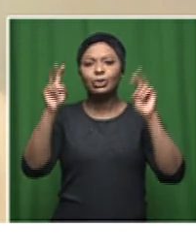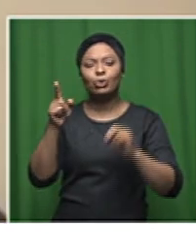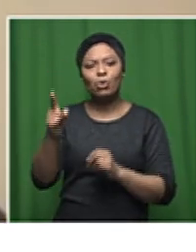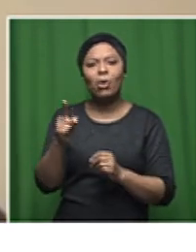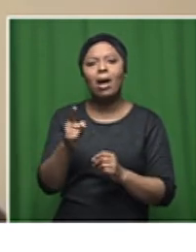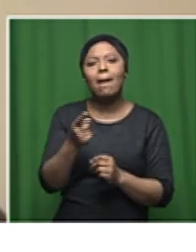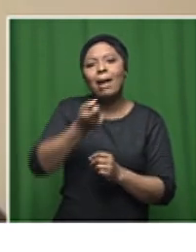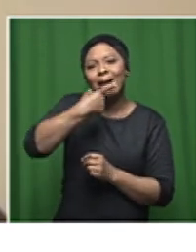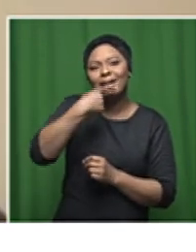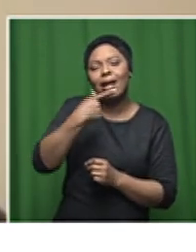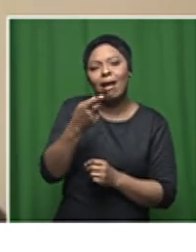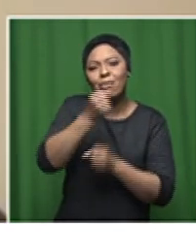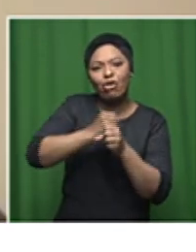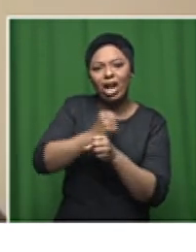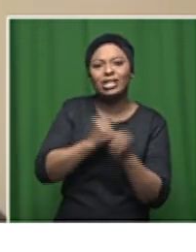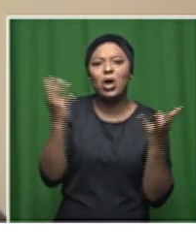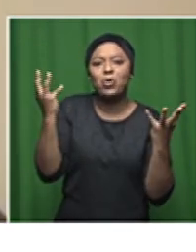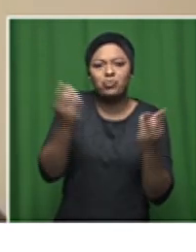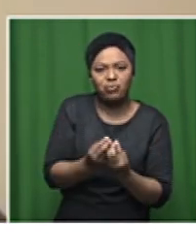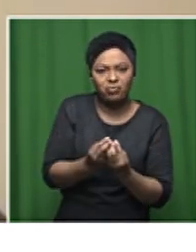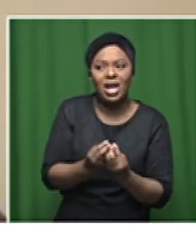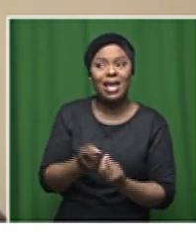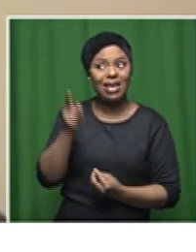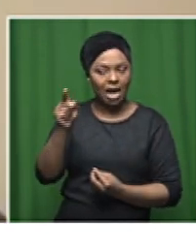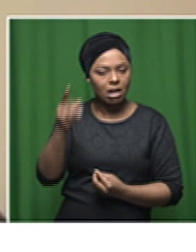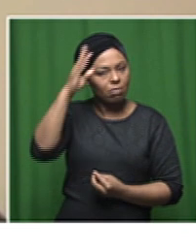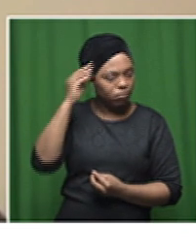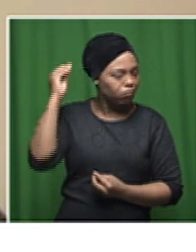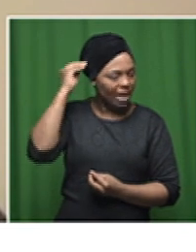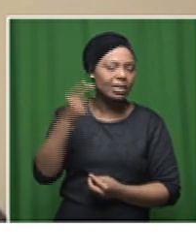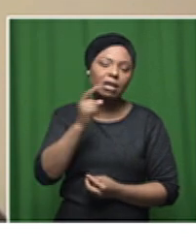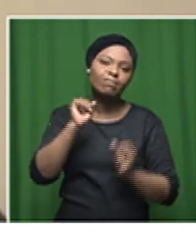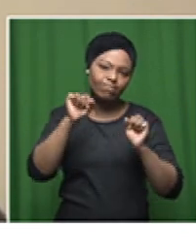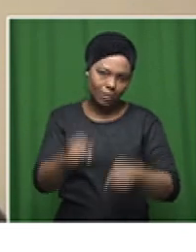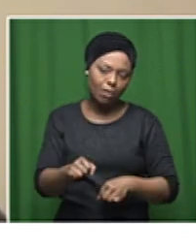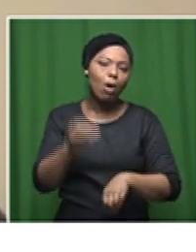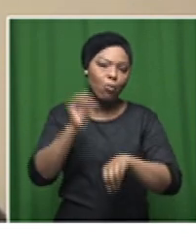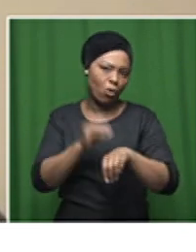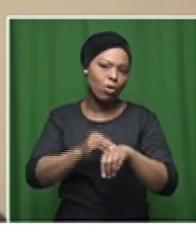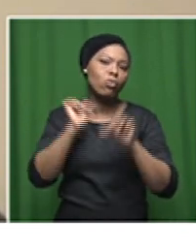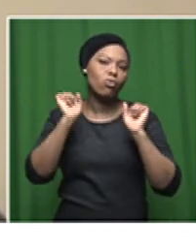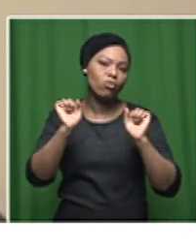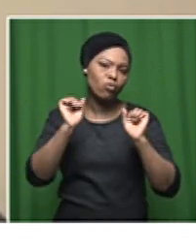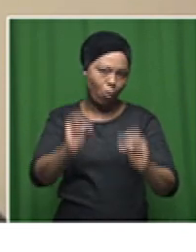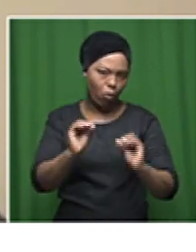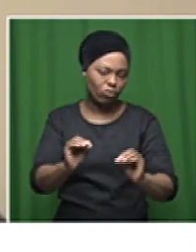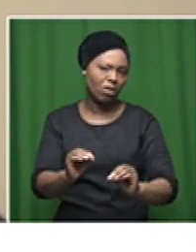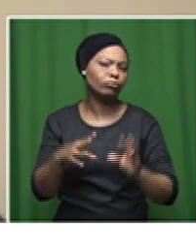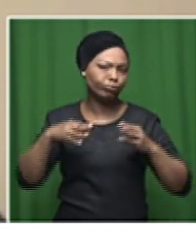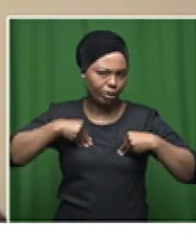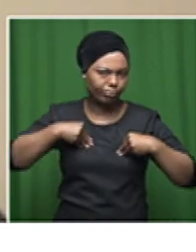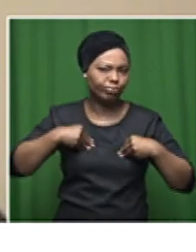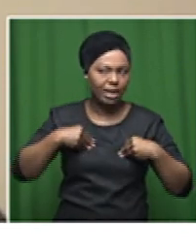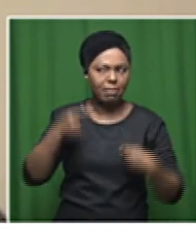medicines, and he acknowledged that there are problems. And what we like most about the MEC of Northwest is